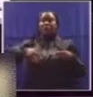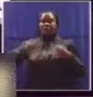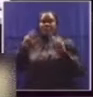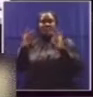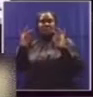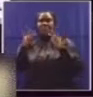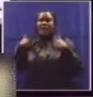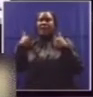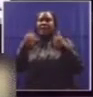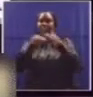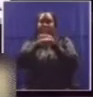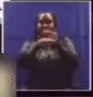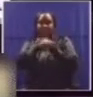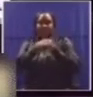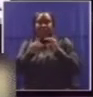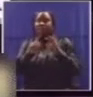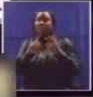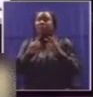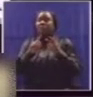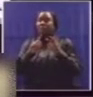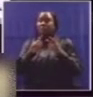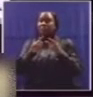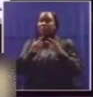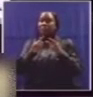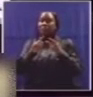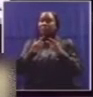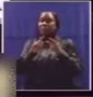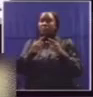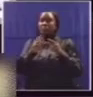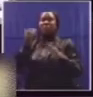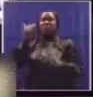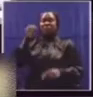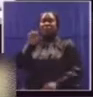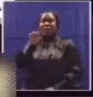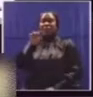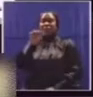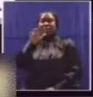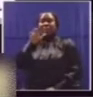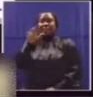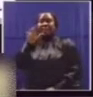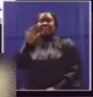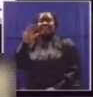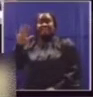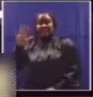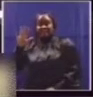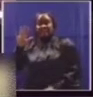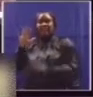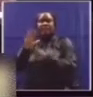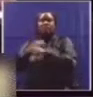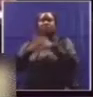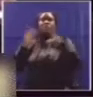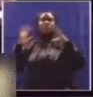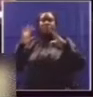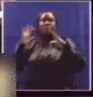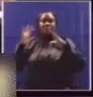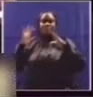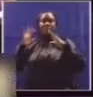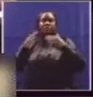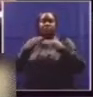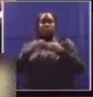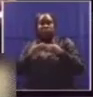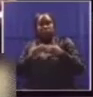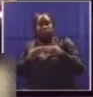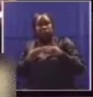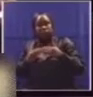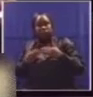6, as early as 1995 by the founding father of our democracy, President Mandela. After that, we proceeded